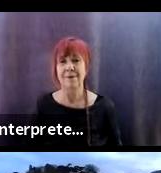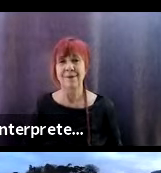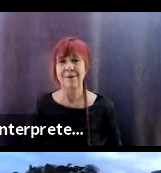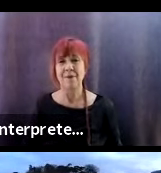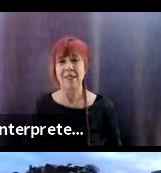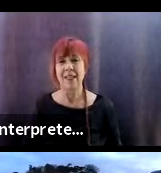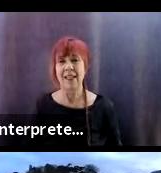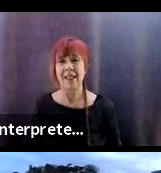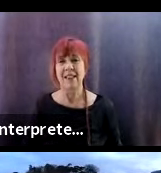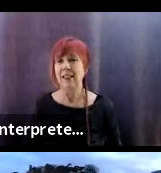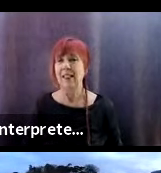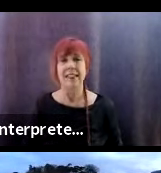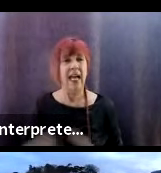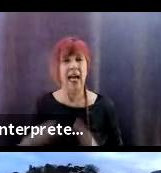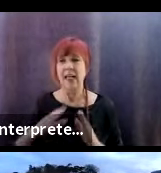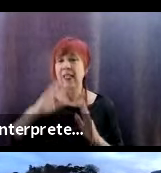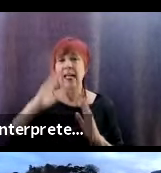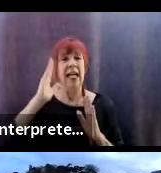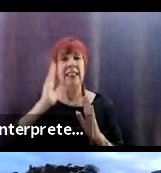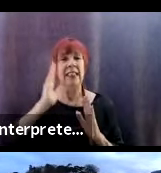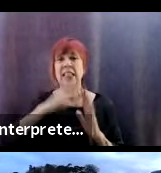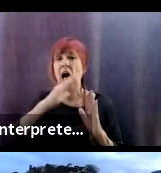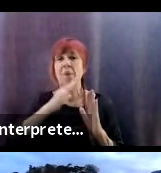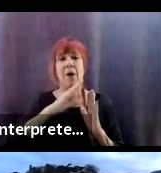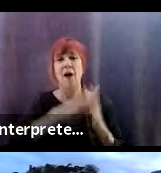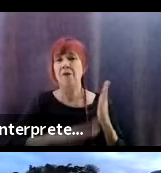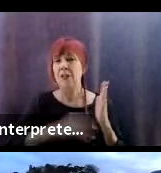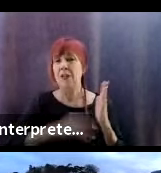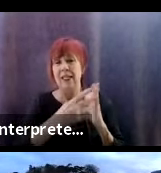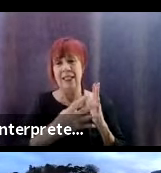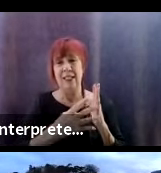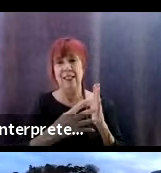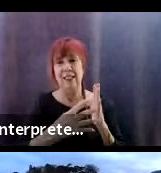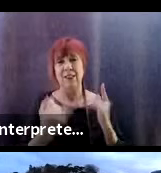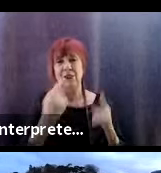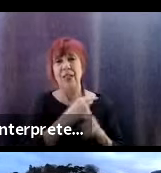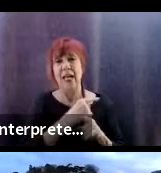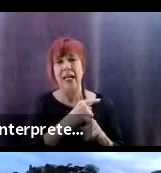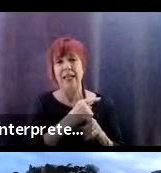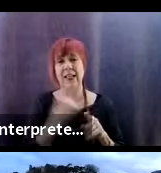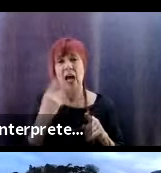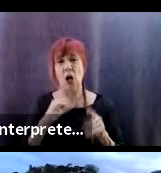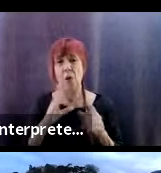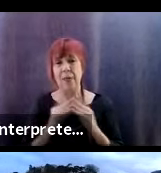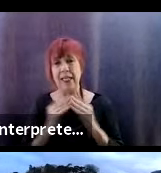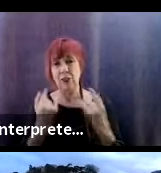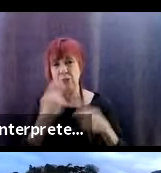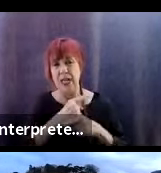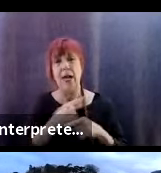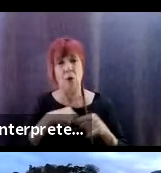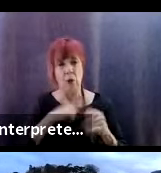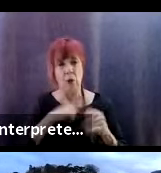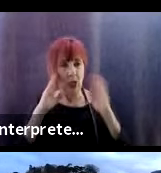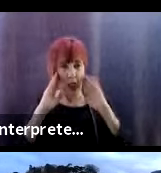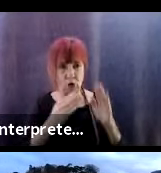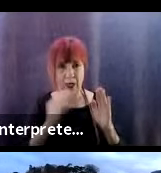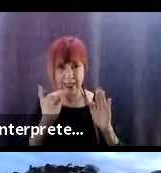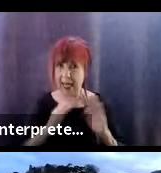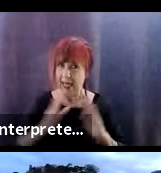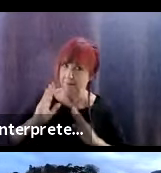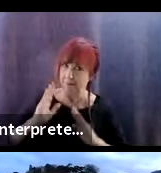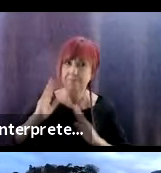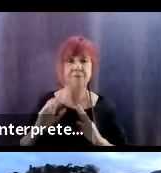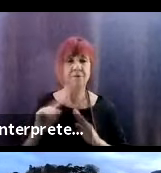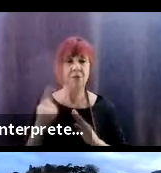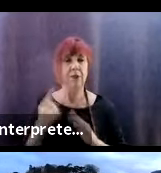Yeah, that's at the top of the agenda for drafting guidelines today, Ronnie. Let's go on to Aaron. Thanks